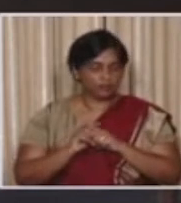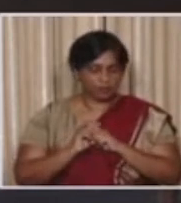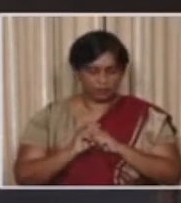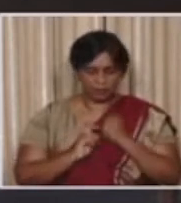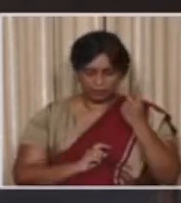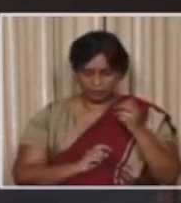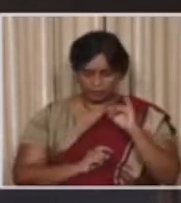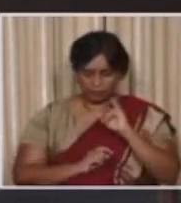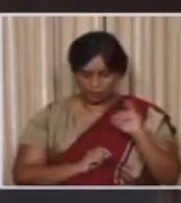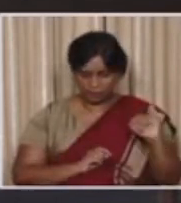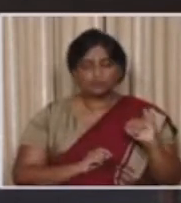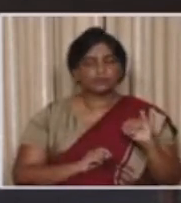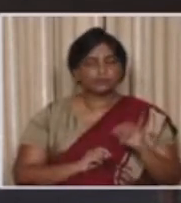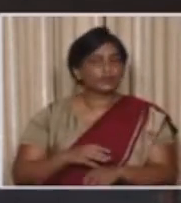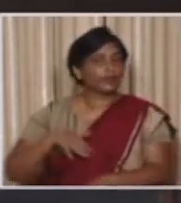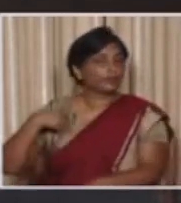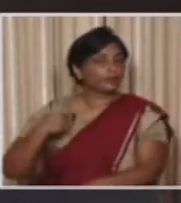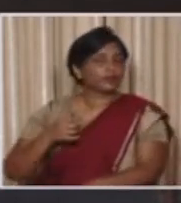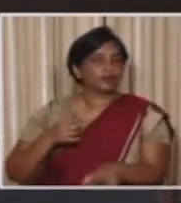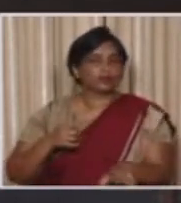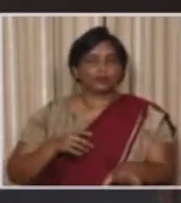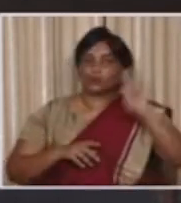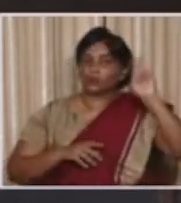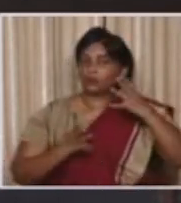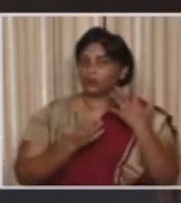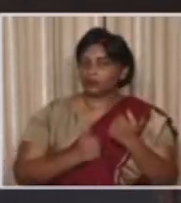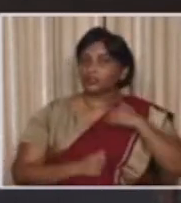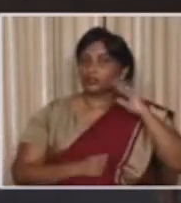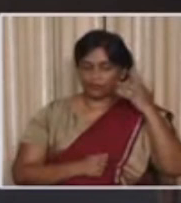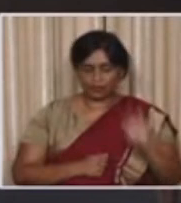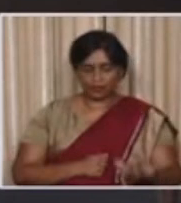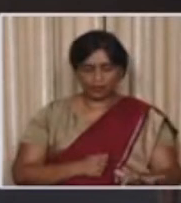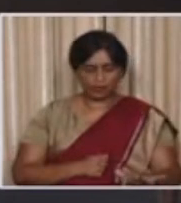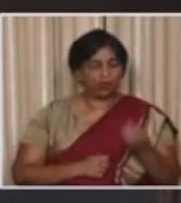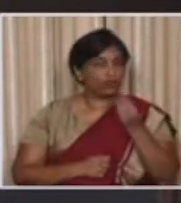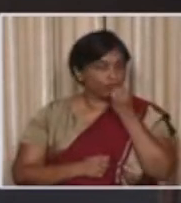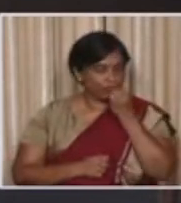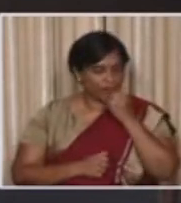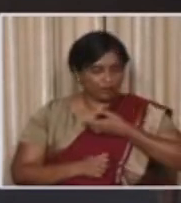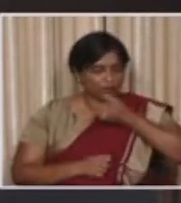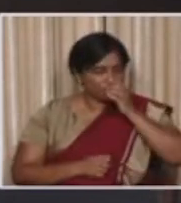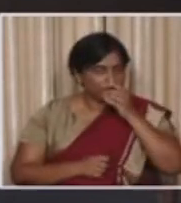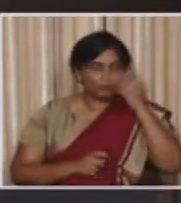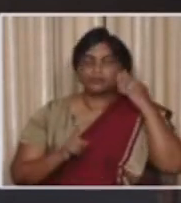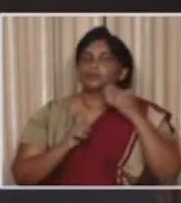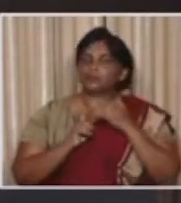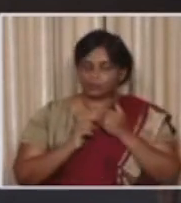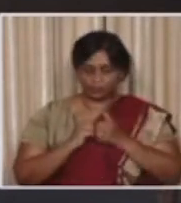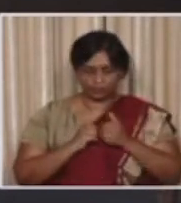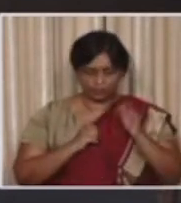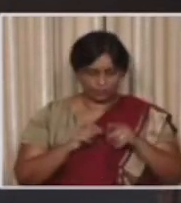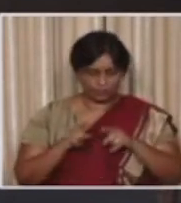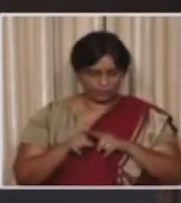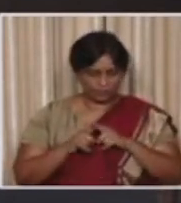2016 Sri Lanka withheld pressure from the food and beverage industry and introduced traffic light labeling